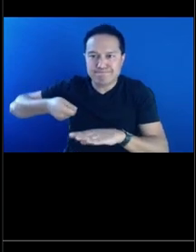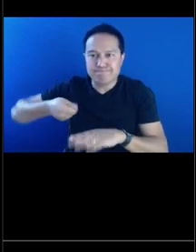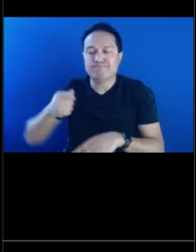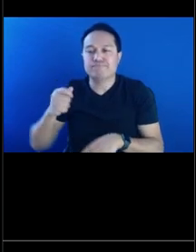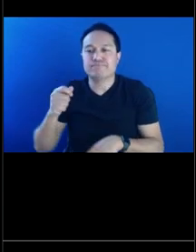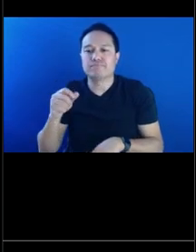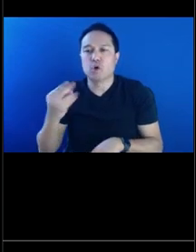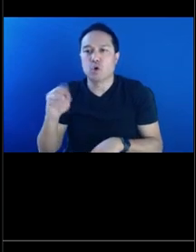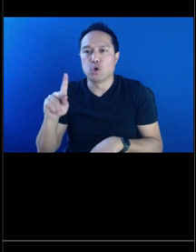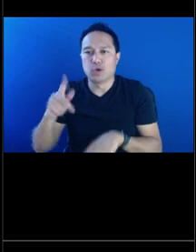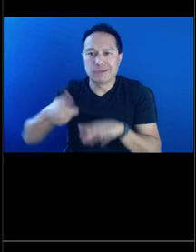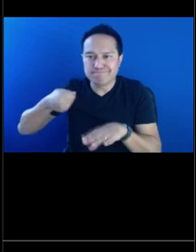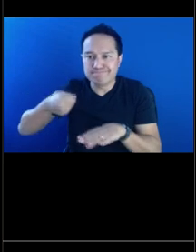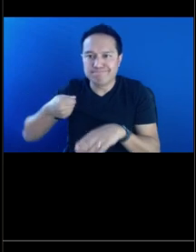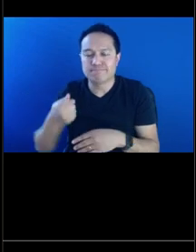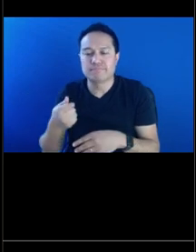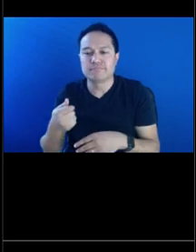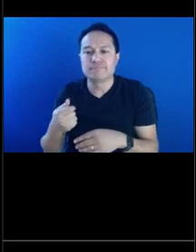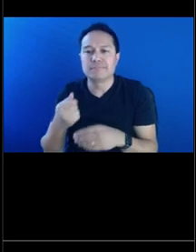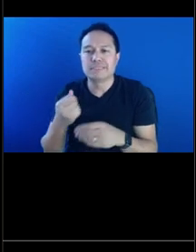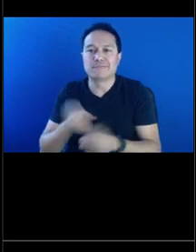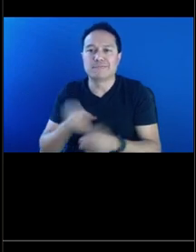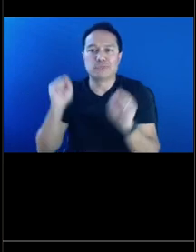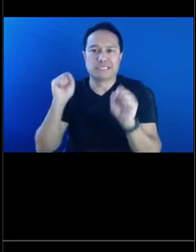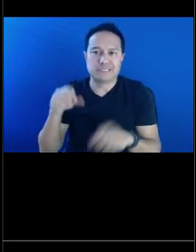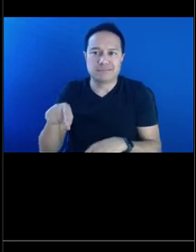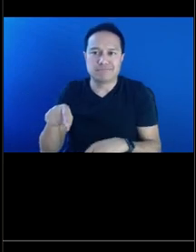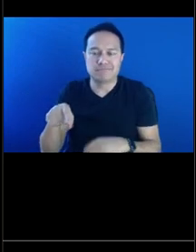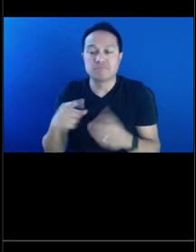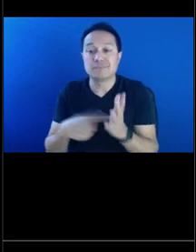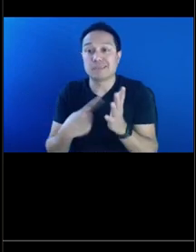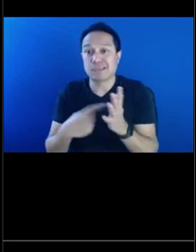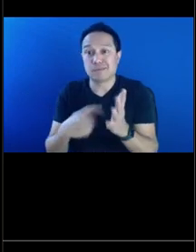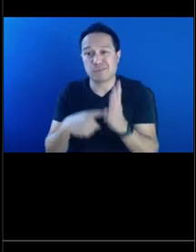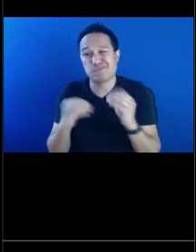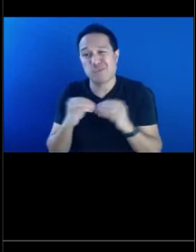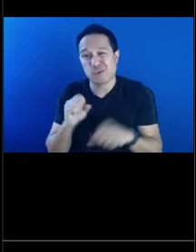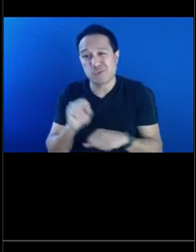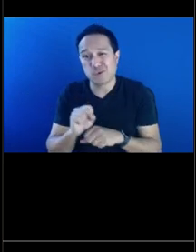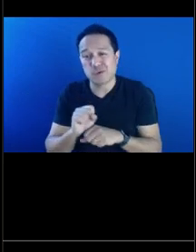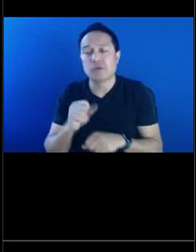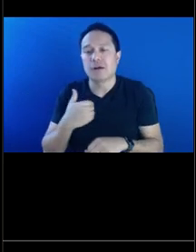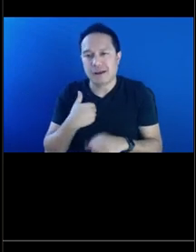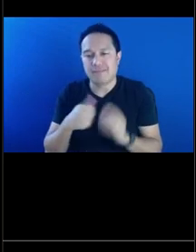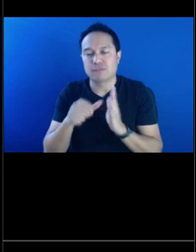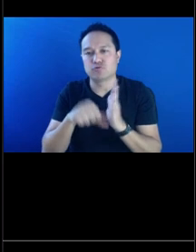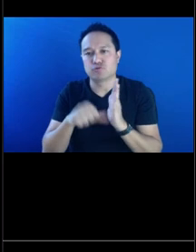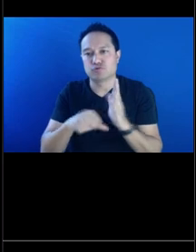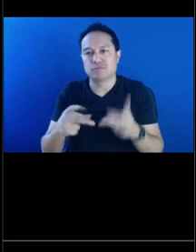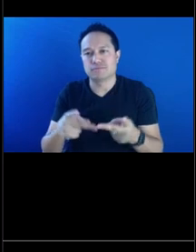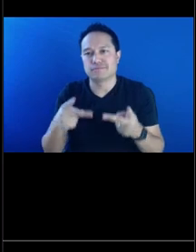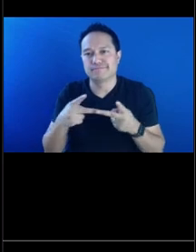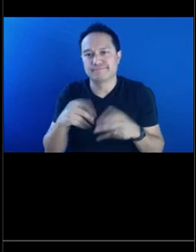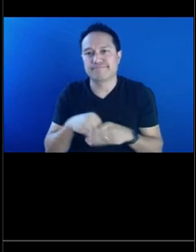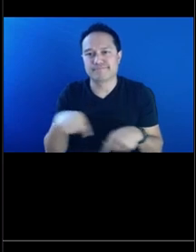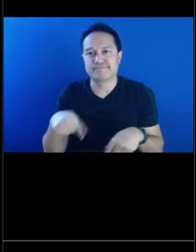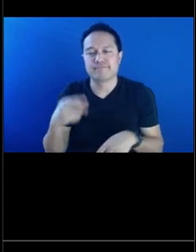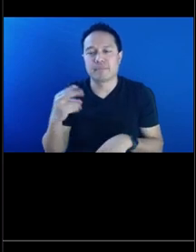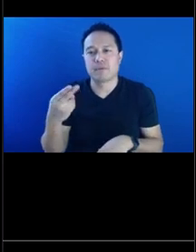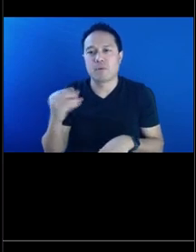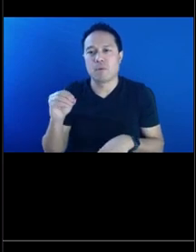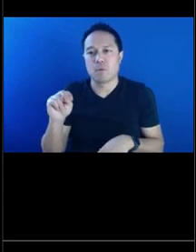down. But sometimes it takes something even more, and we have a surgery facility here in Honolulu, and here we have